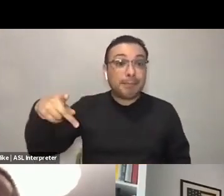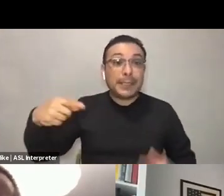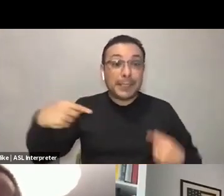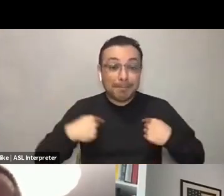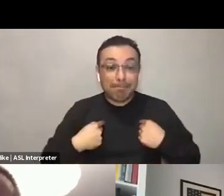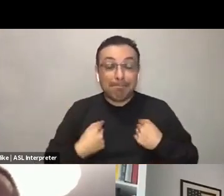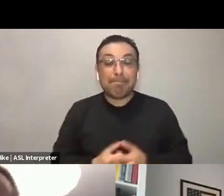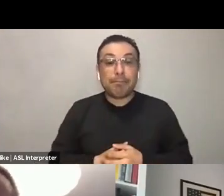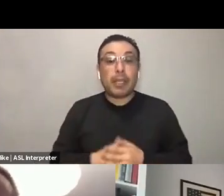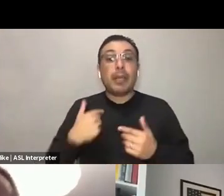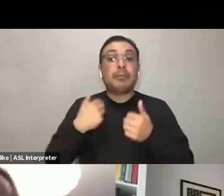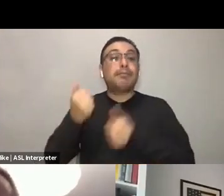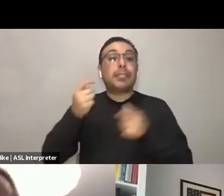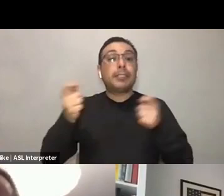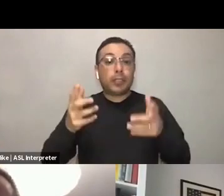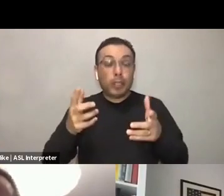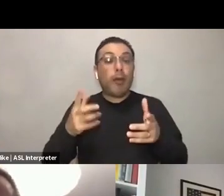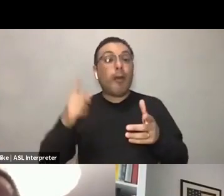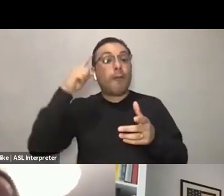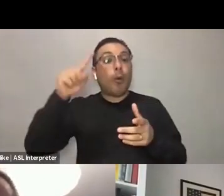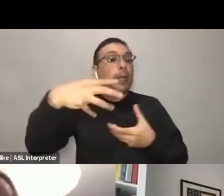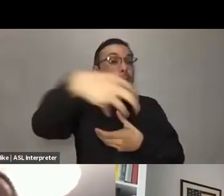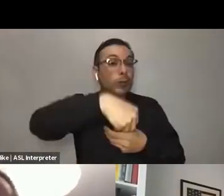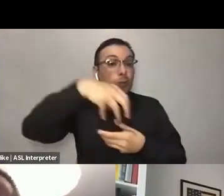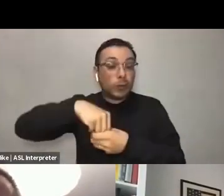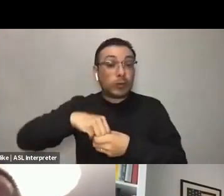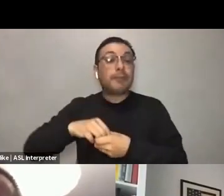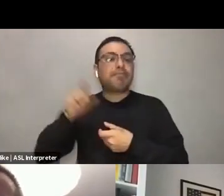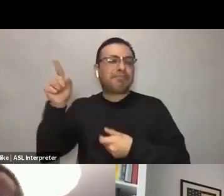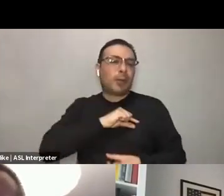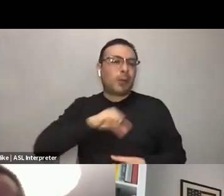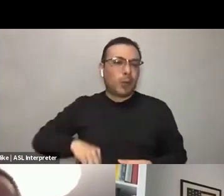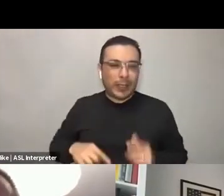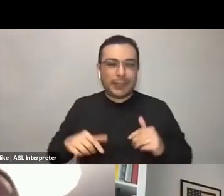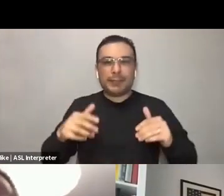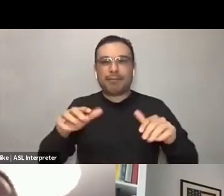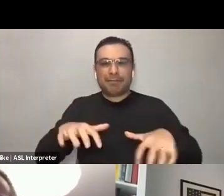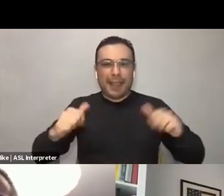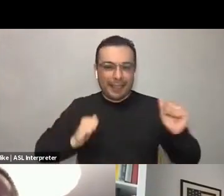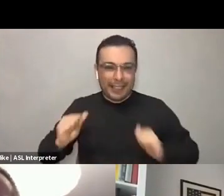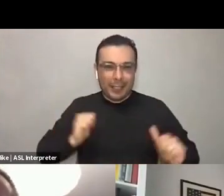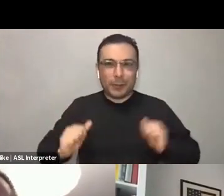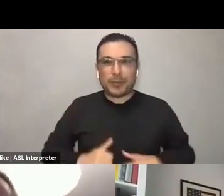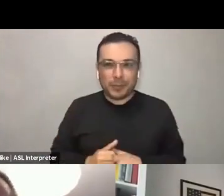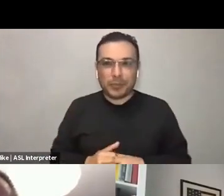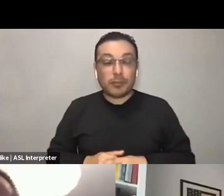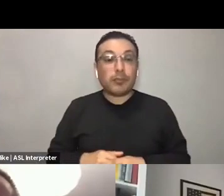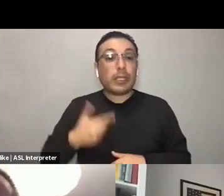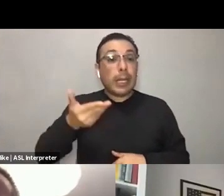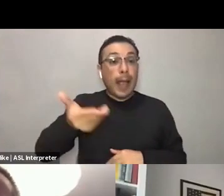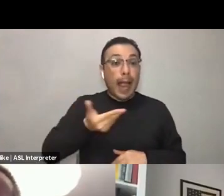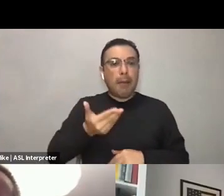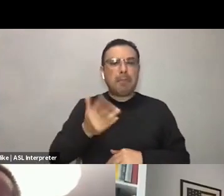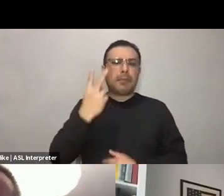I'm the director of inclusion at Queens Theater. And it's a new position. I was hired about two years ago